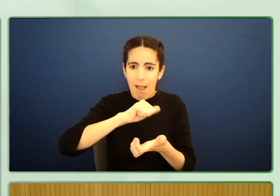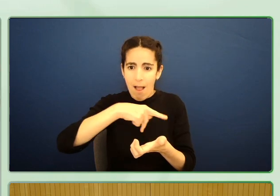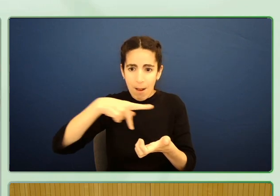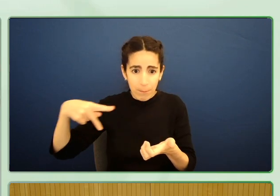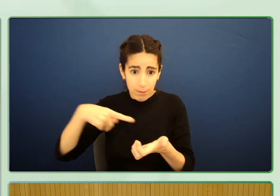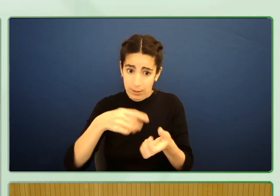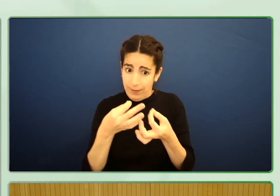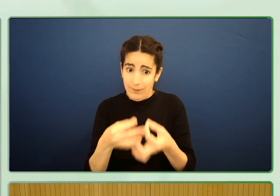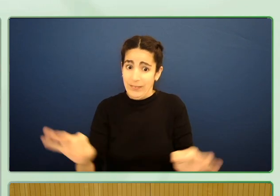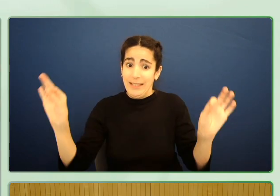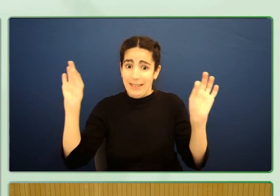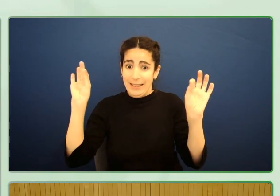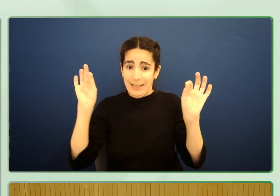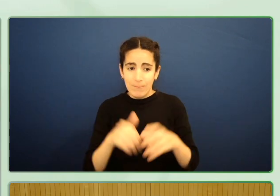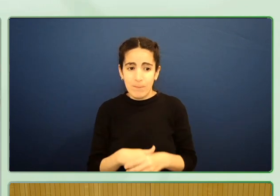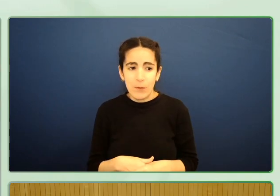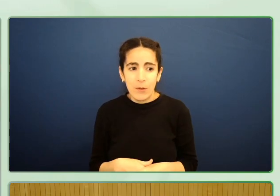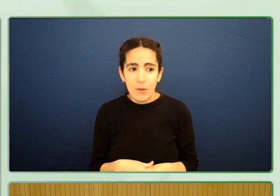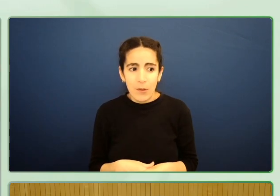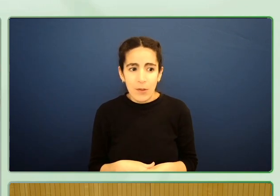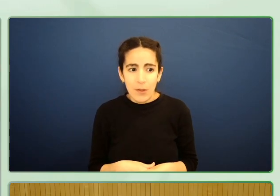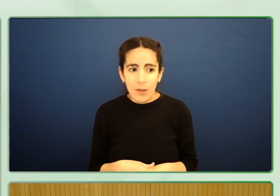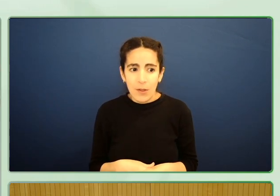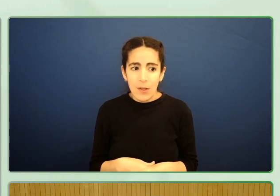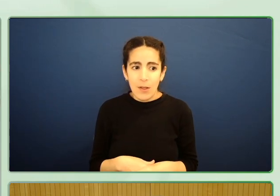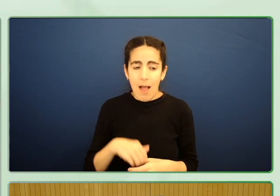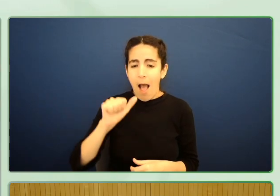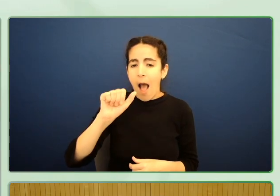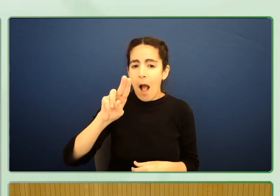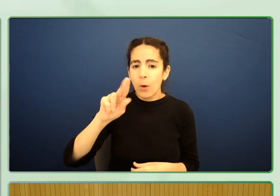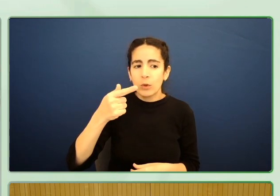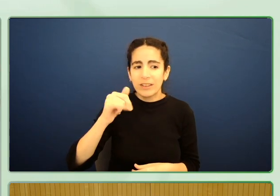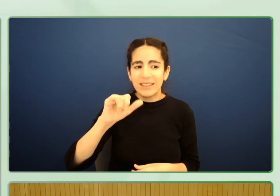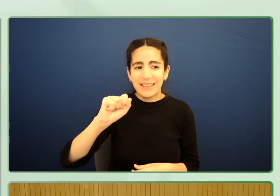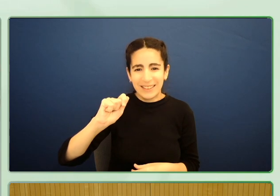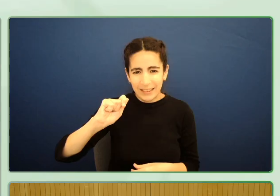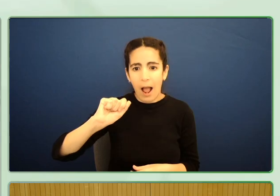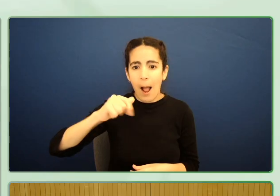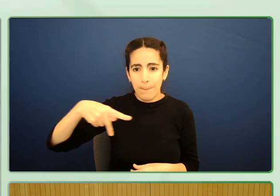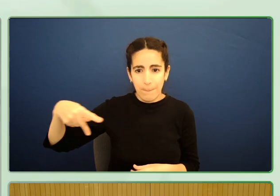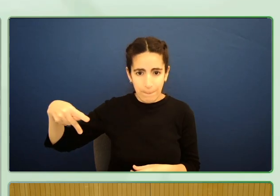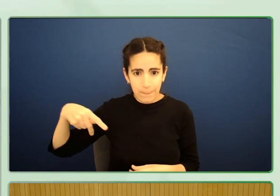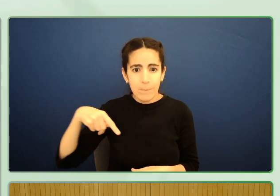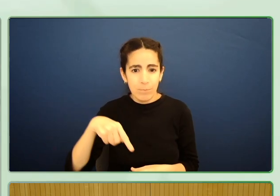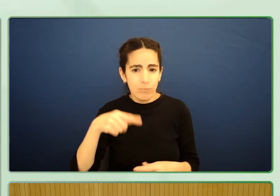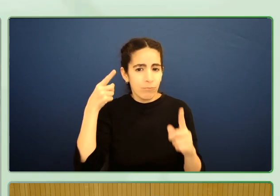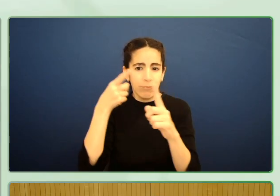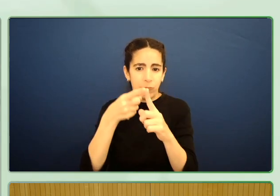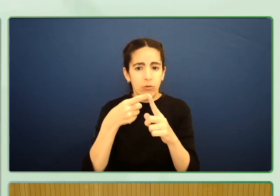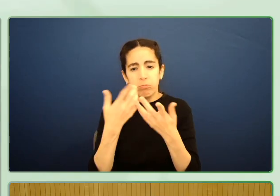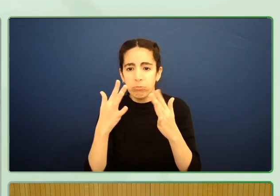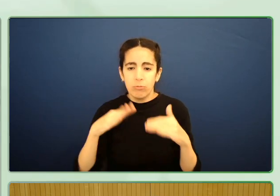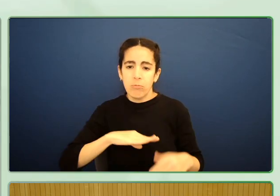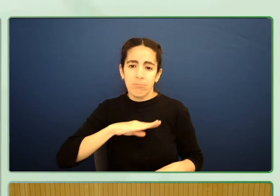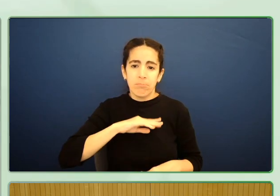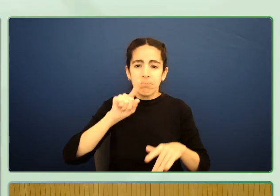to autistic individuals, from teenagers to elder people, to improving the quality of life with a suite of tools that they